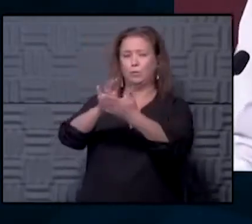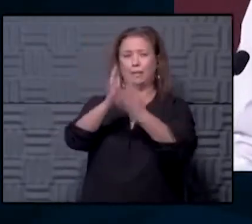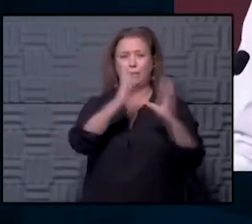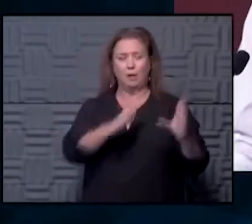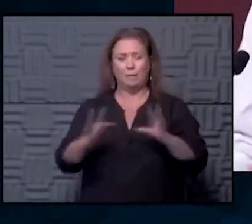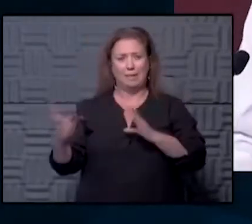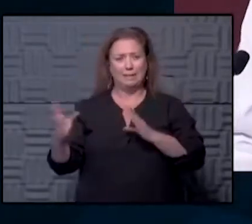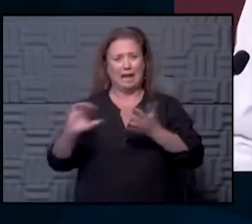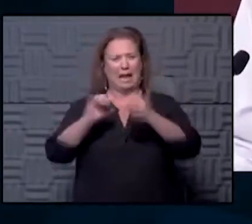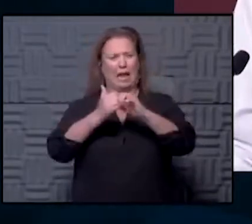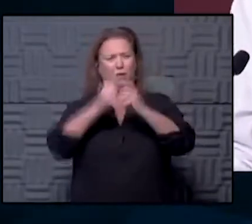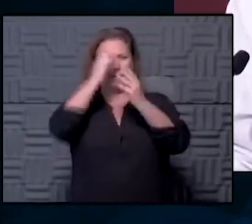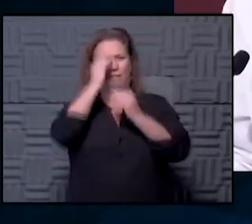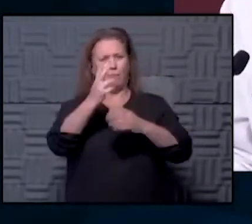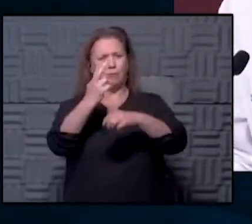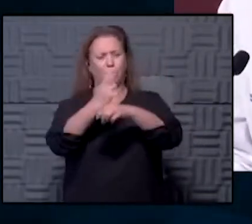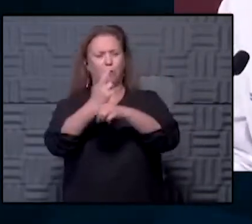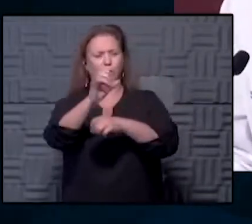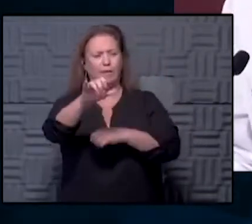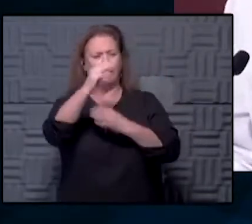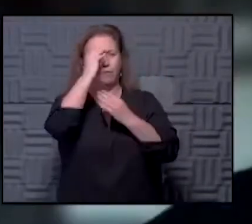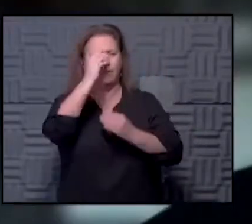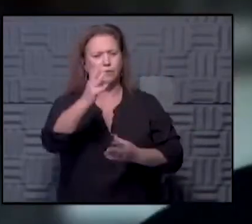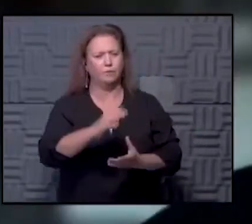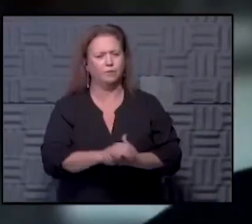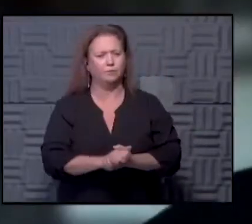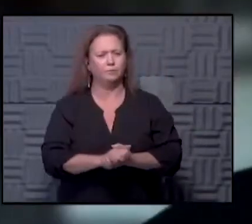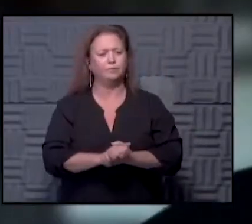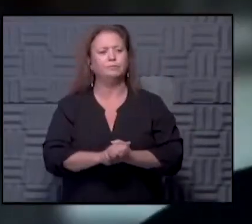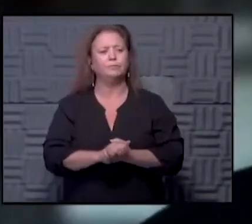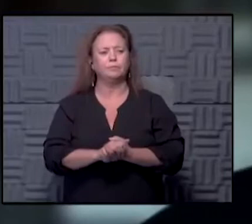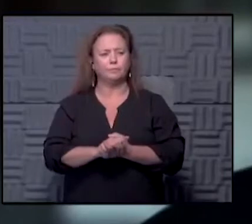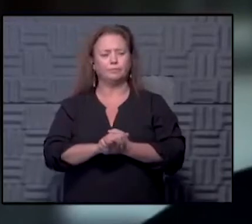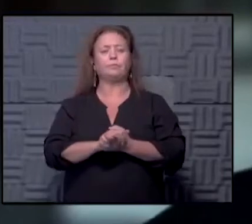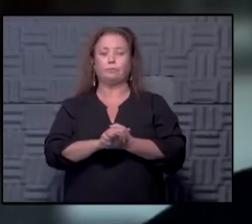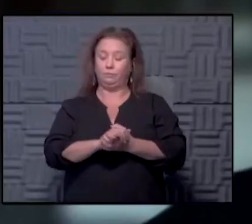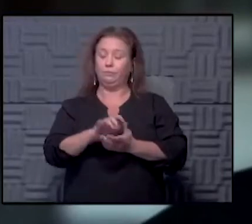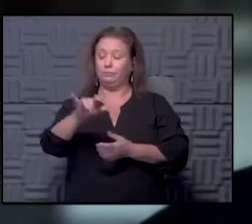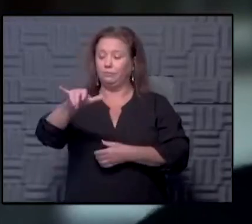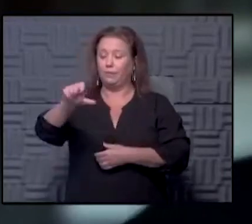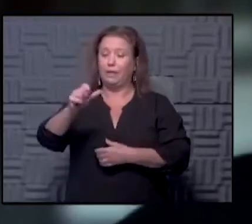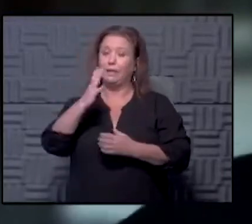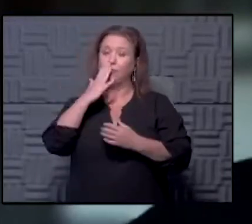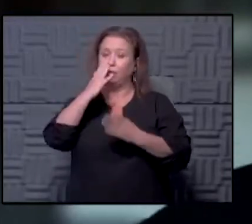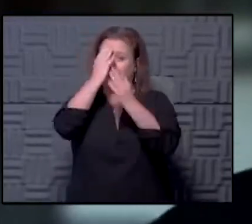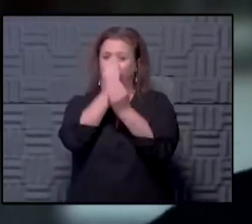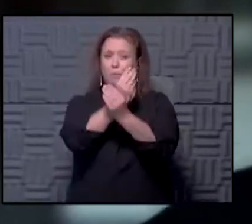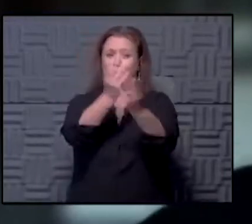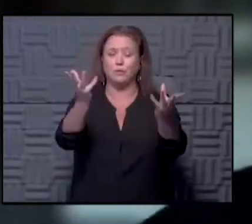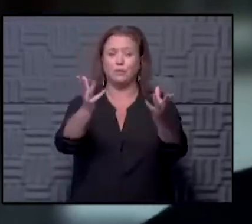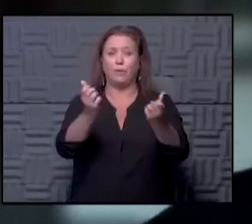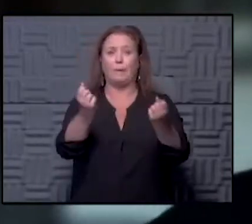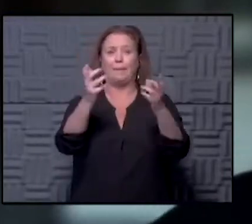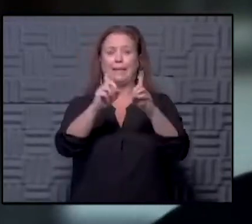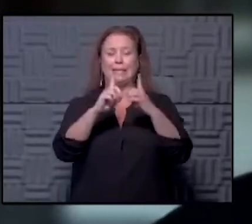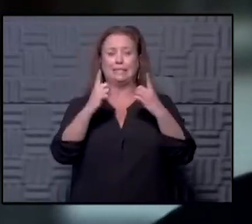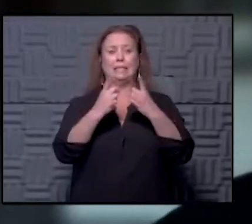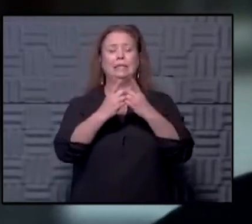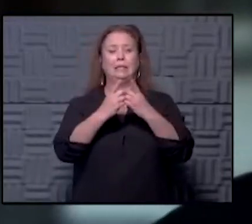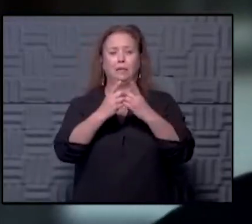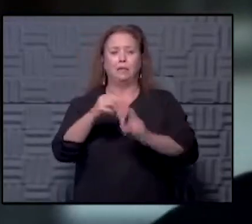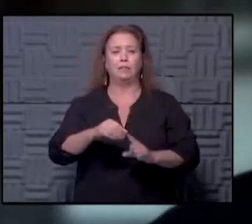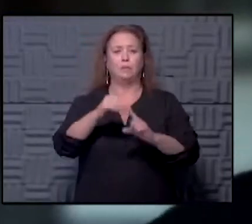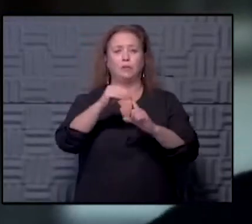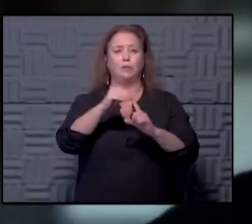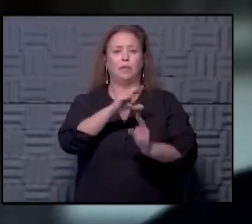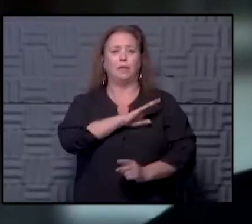plans? How has that information been used? I definitely think it's been a good informant for many districts, especially Board of